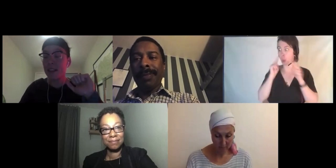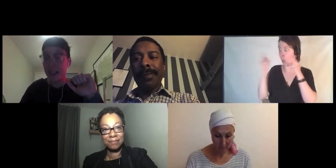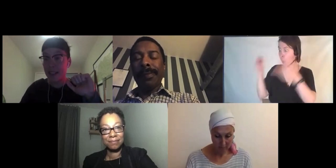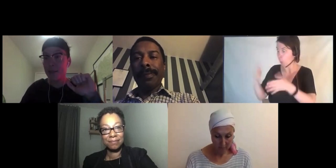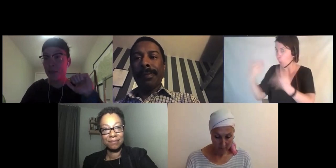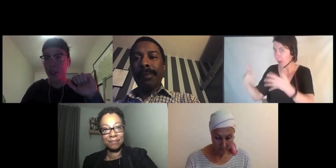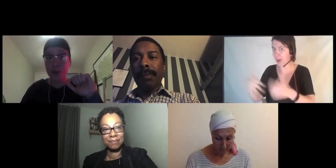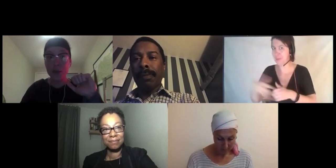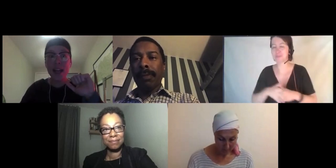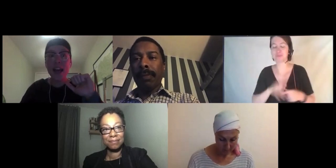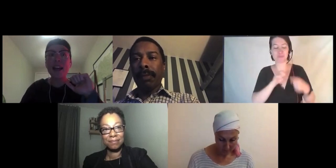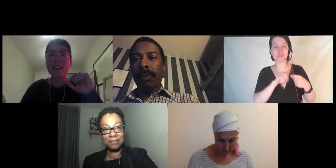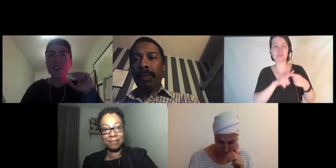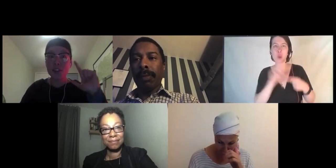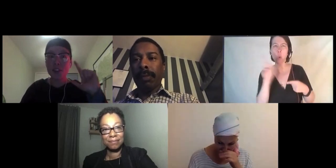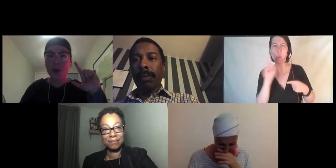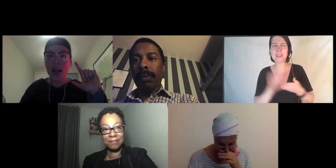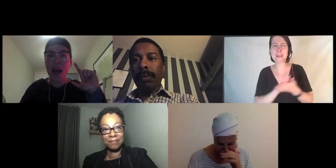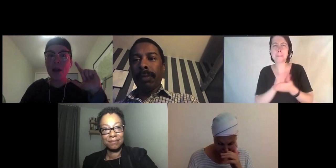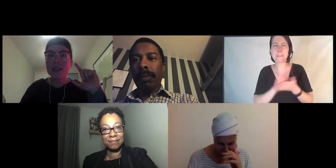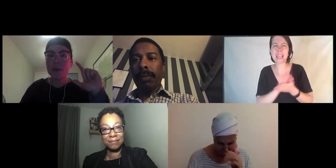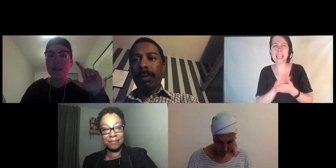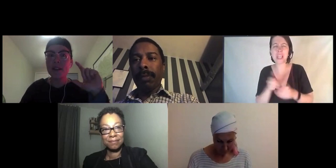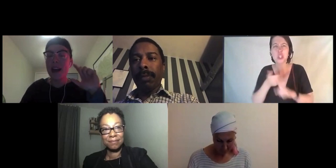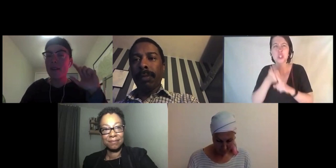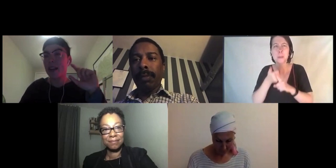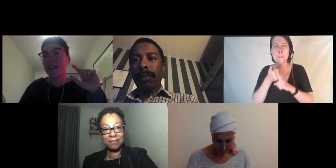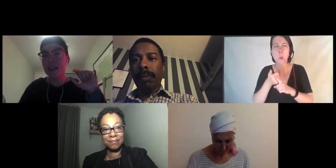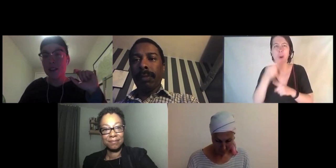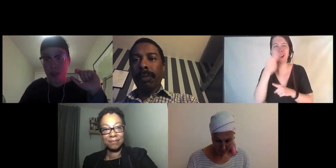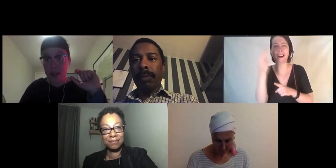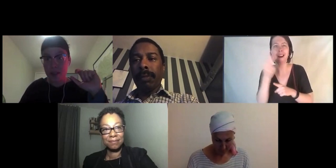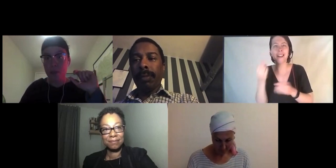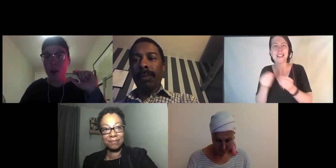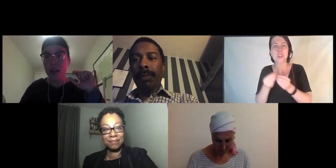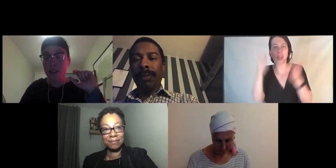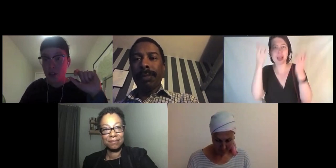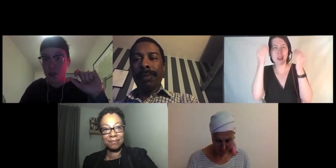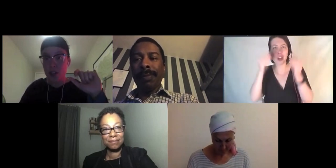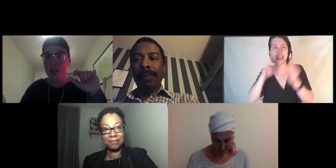learning needs for you? And 2, how has it been navigating the interest from